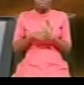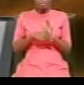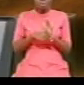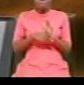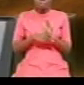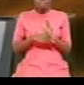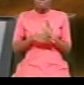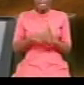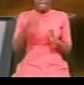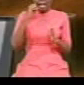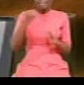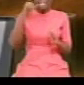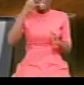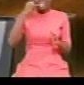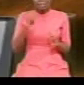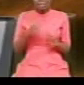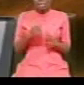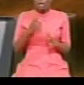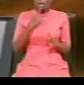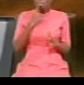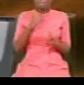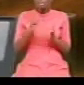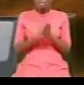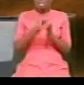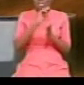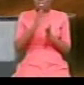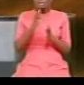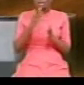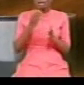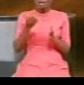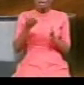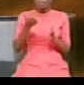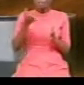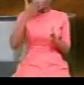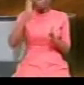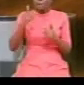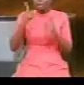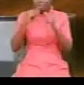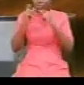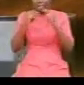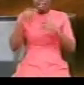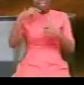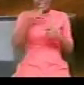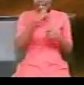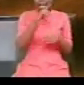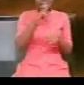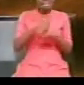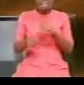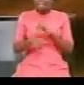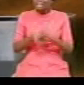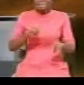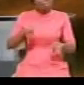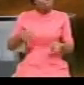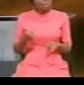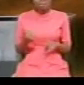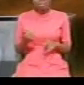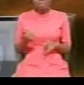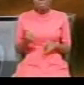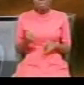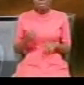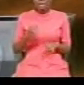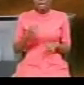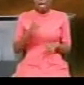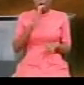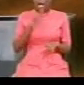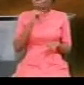and jealousy, mouth that is scandalous, that will blackmail and lie and cheat and deceive others, and not